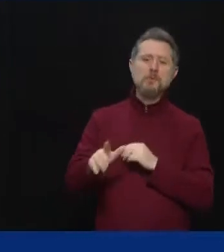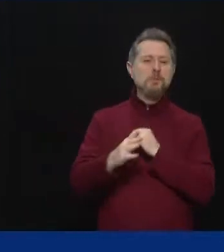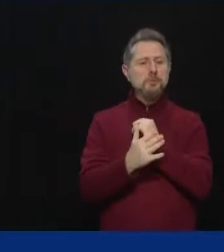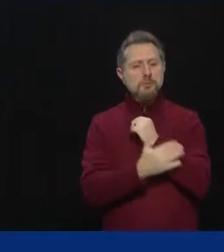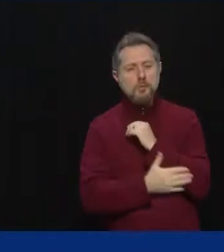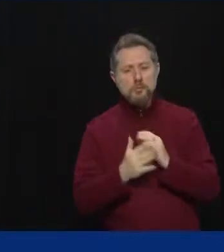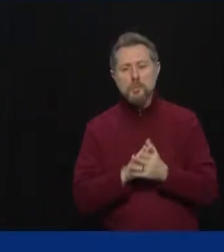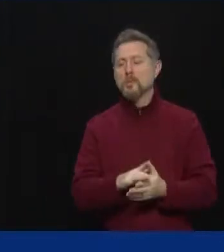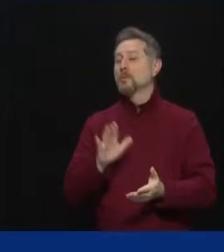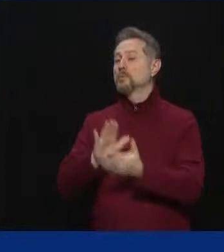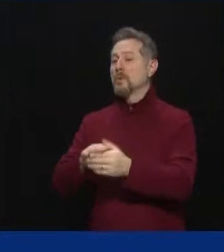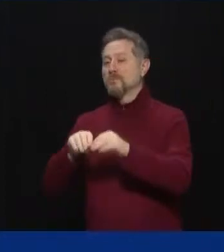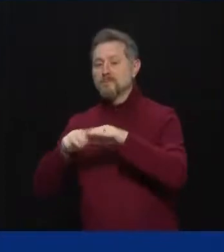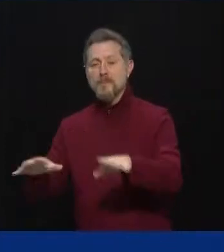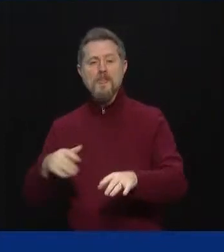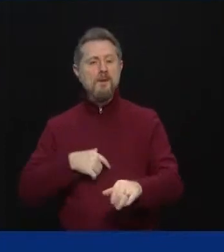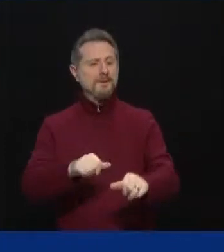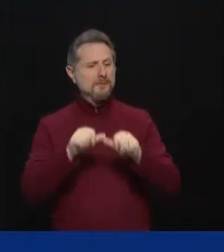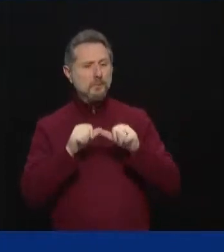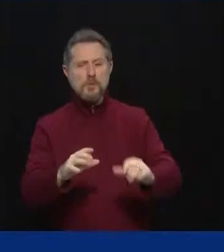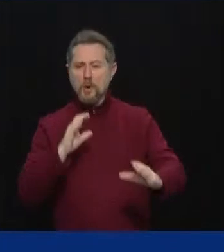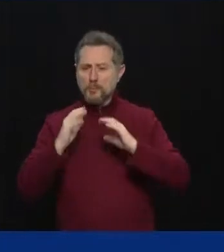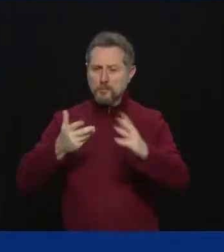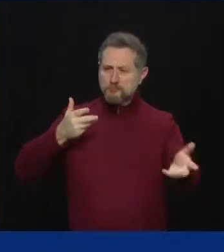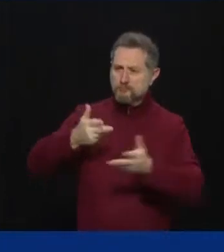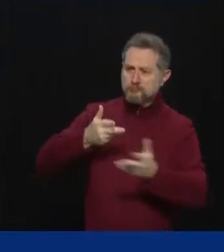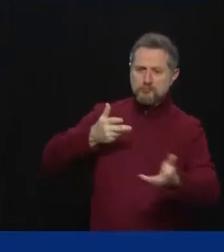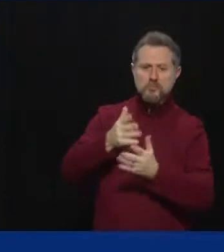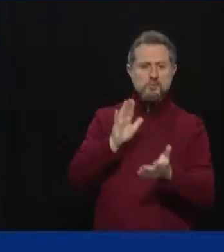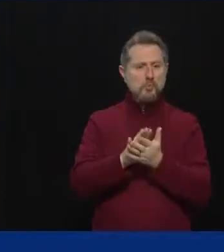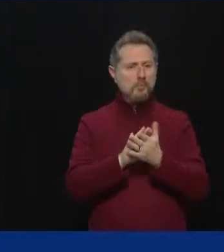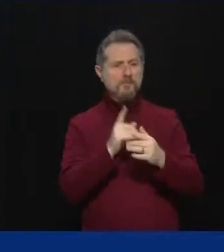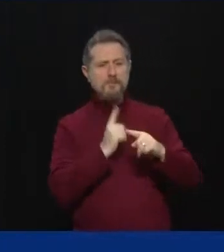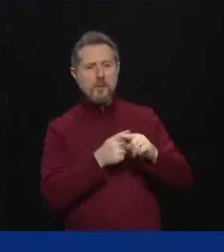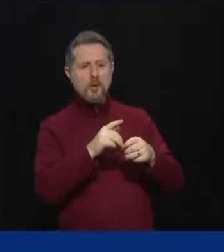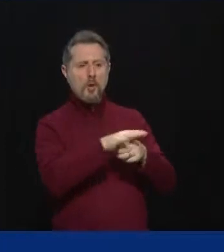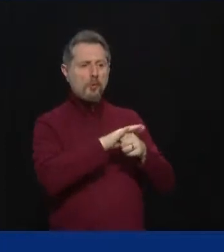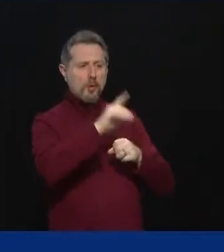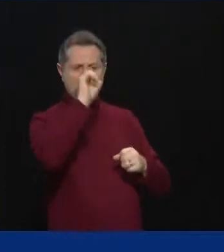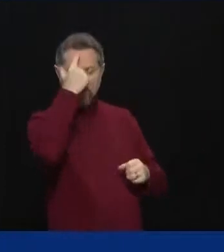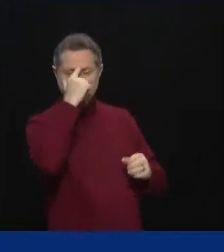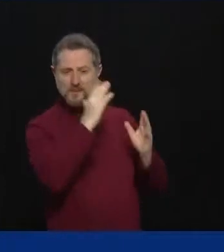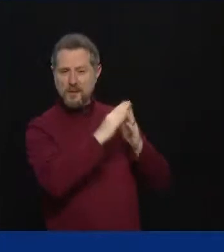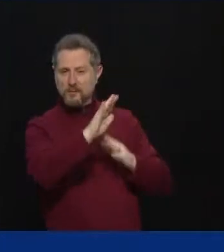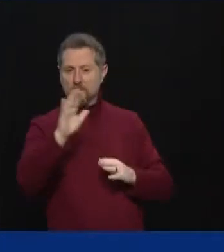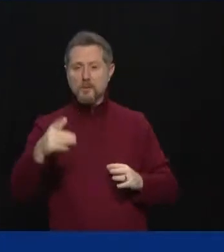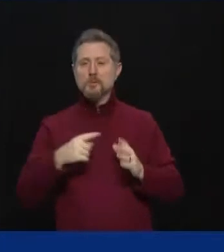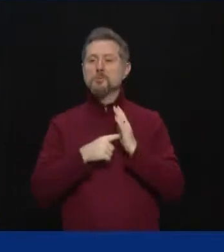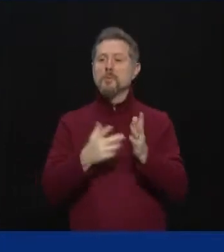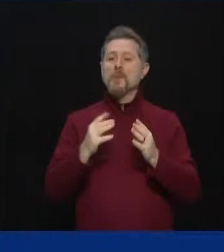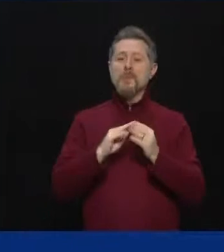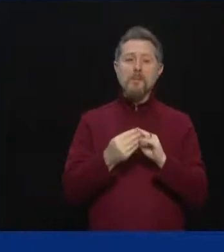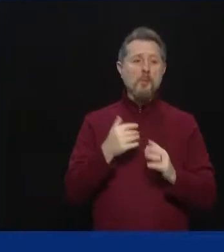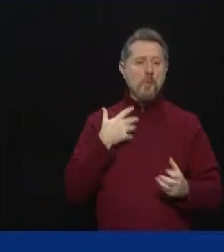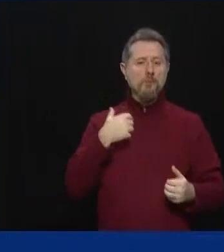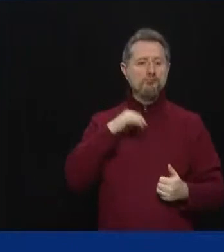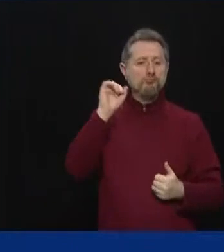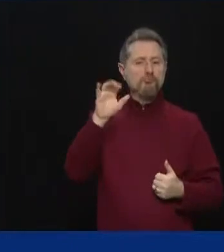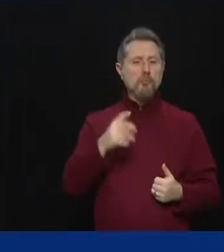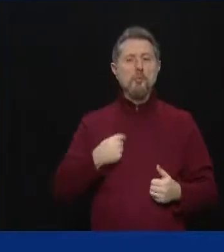our partners in education as well as in local government. Let me show you some of the cases here. We are looking